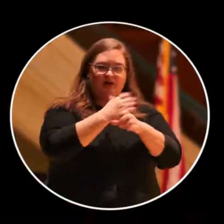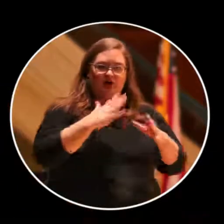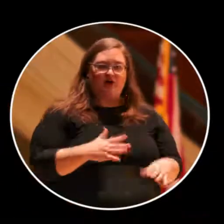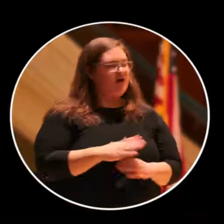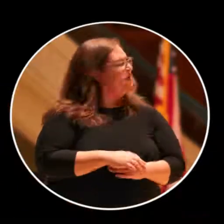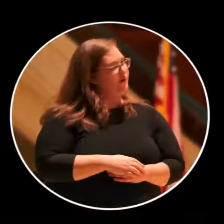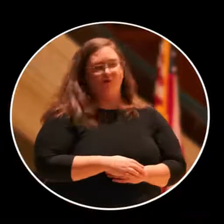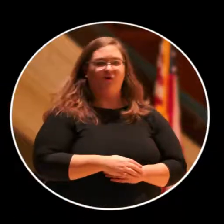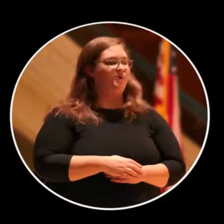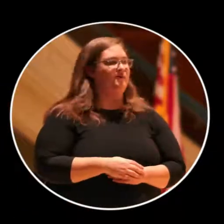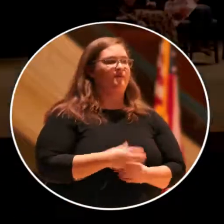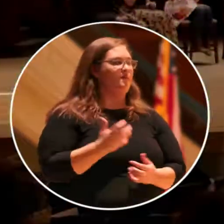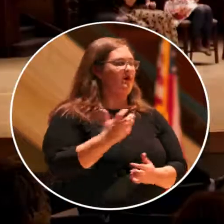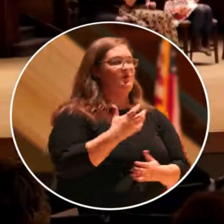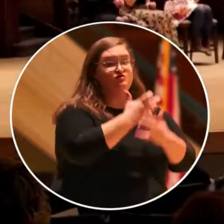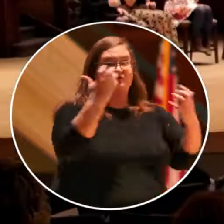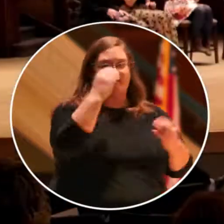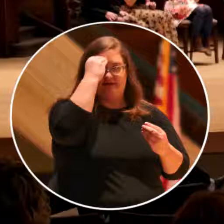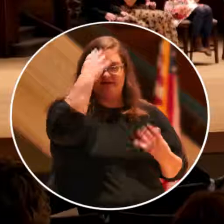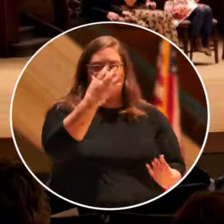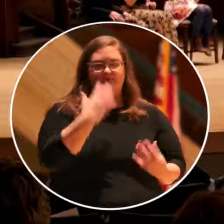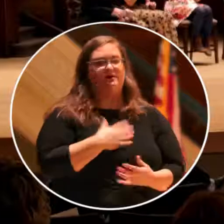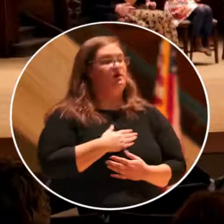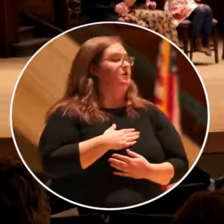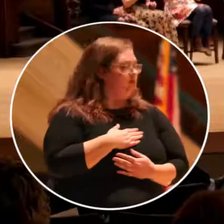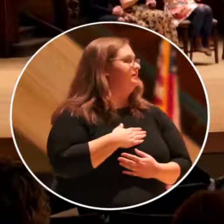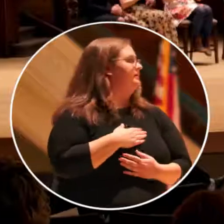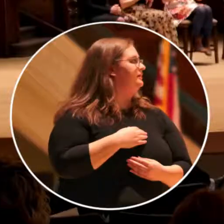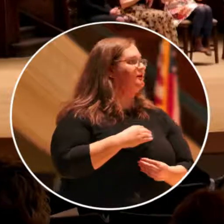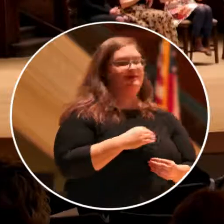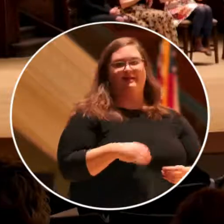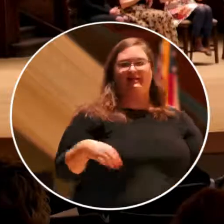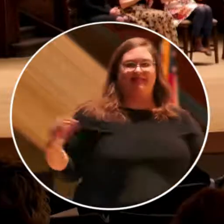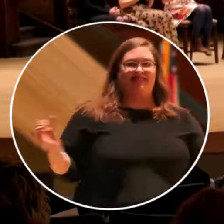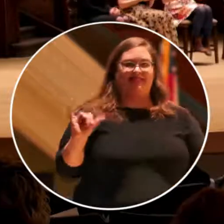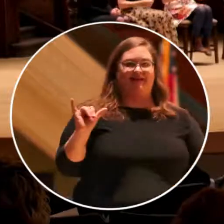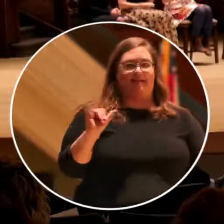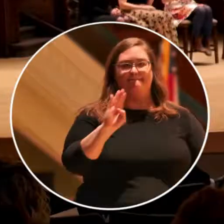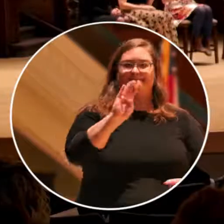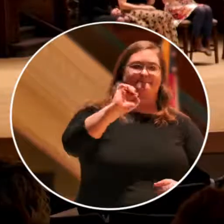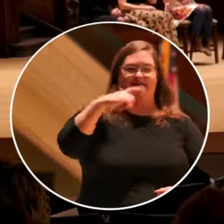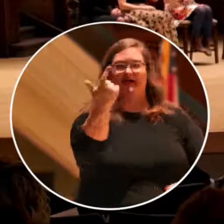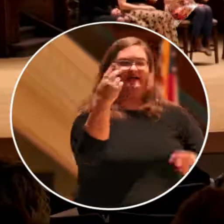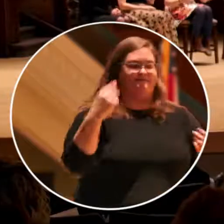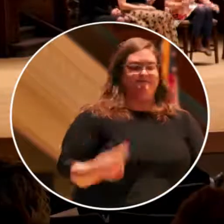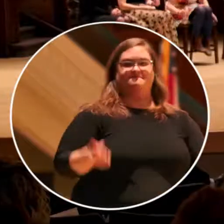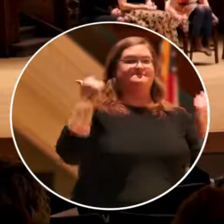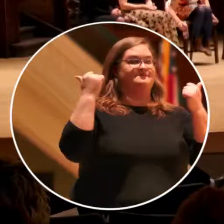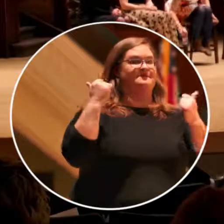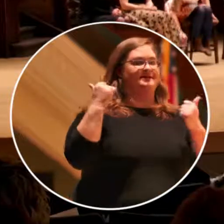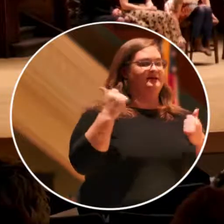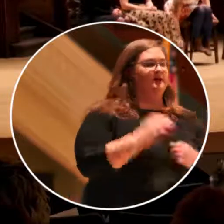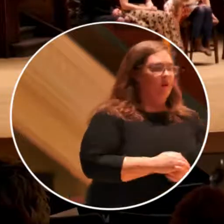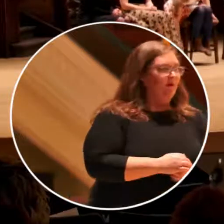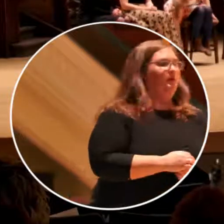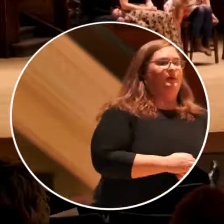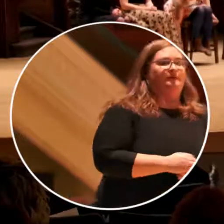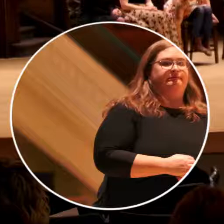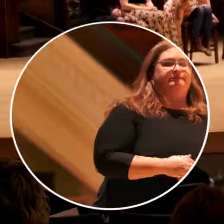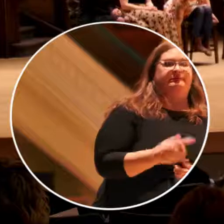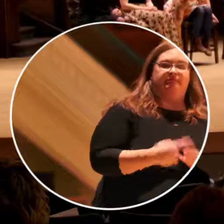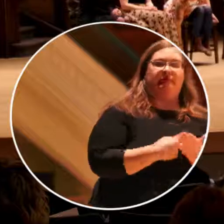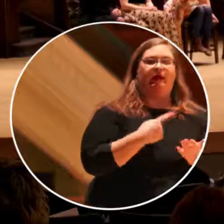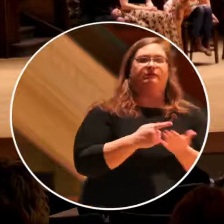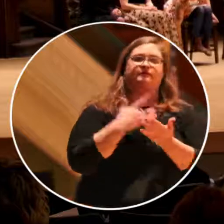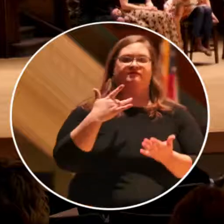you, bravo, Karen. Nothing like starting the show off with a little bit of a bang. Sometimes life leaves you cursing a talk show